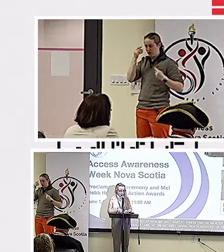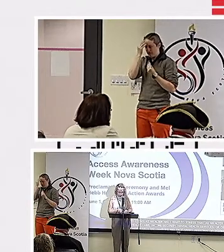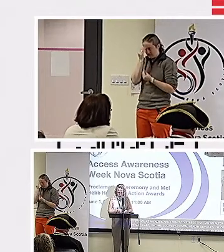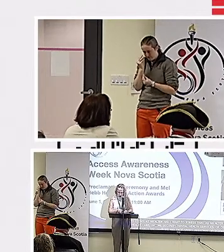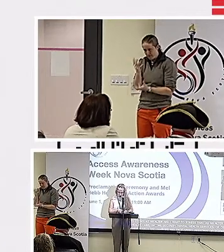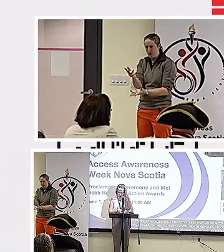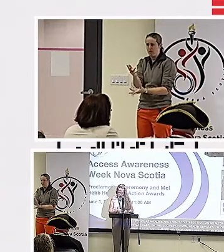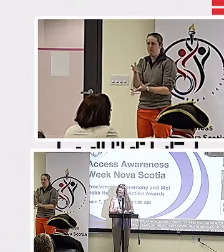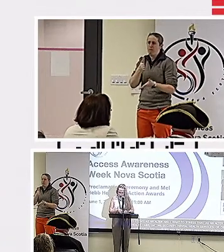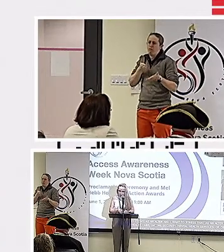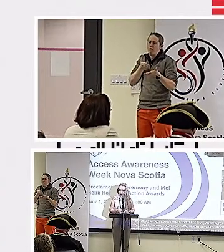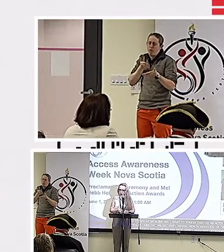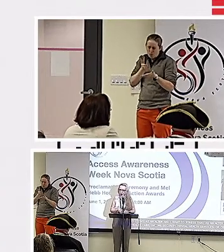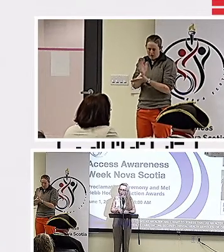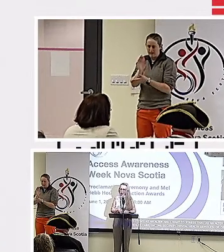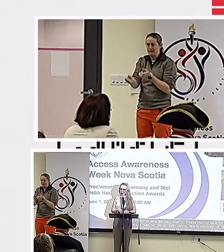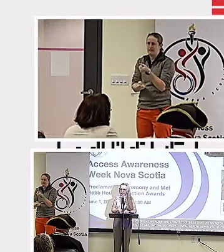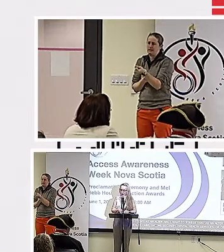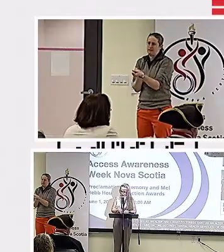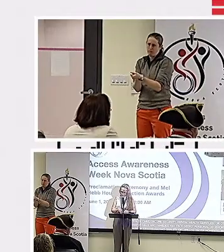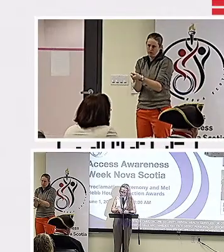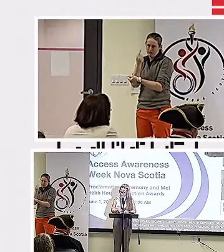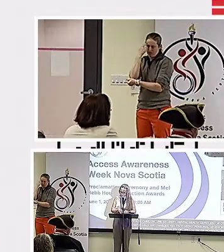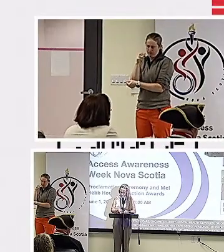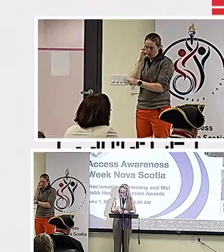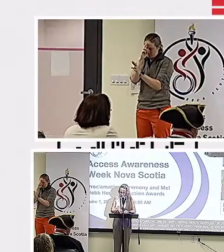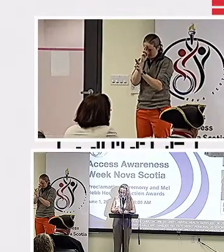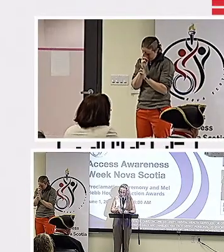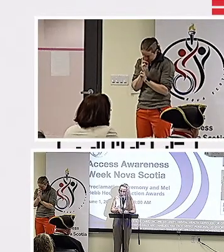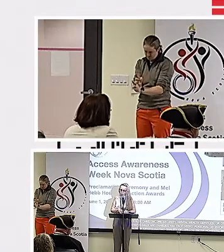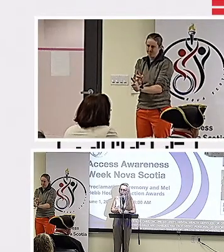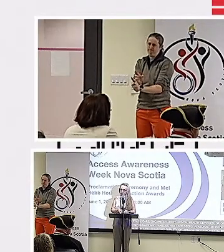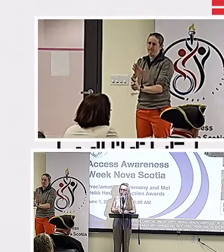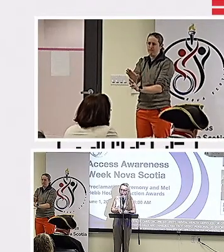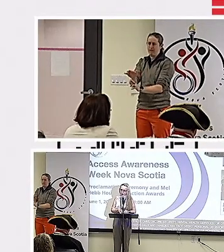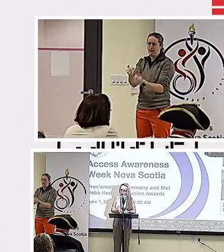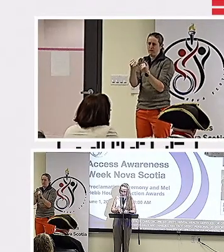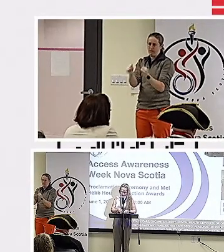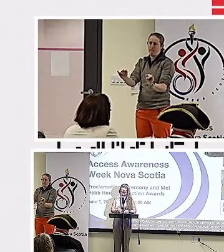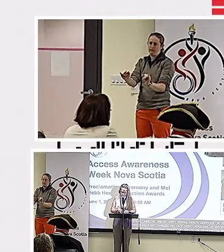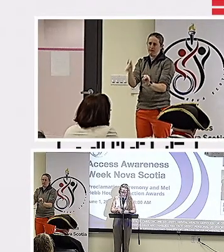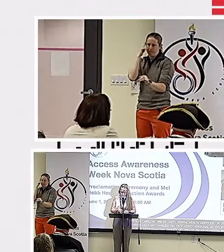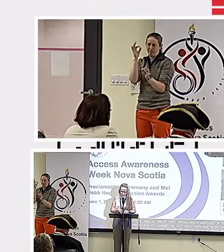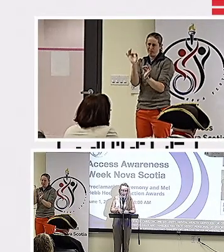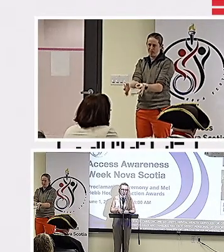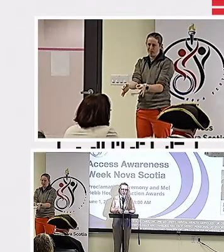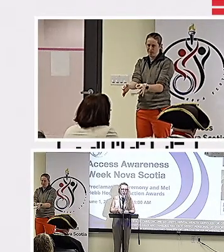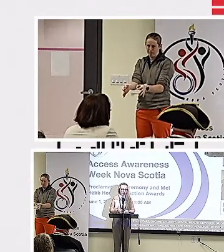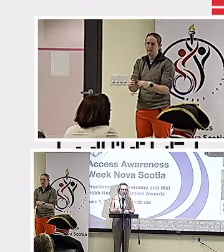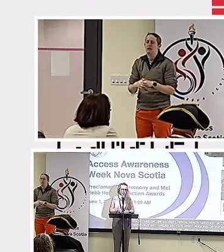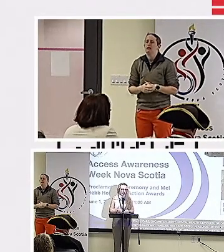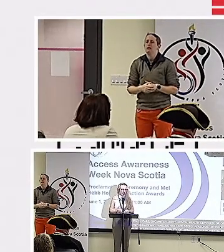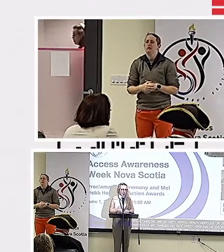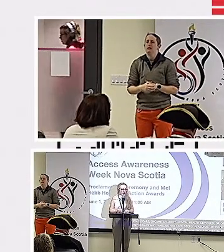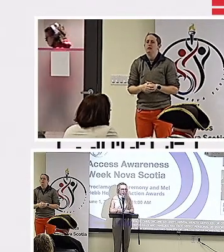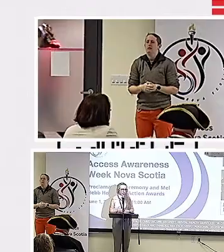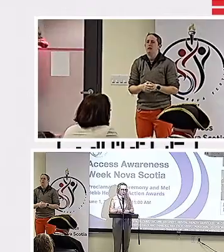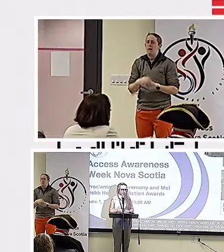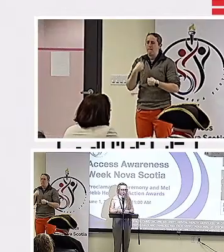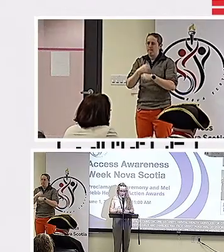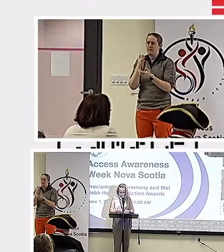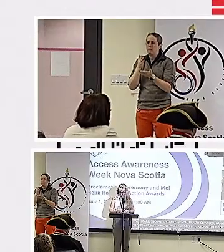rights-based supports that respect personal autonomy while ensuring that decisions are never shaped